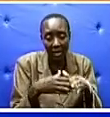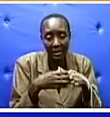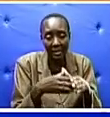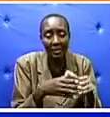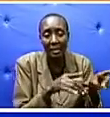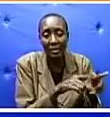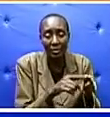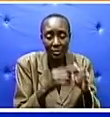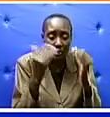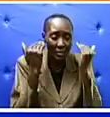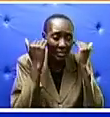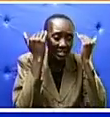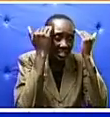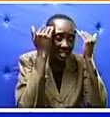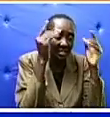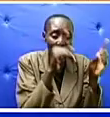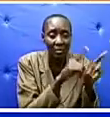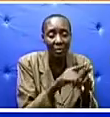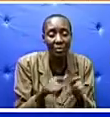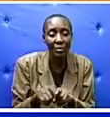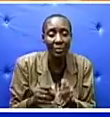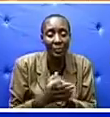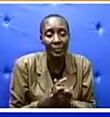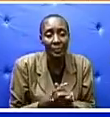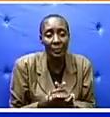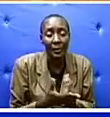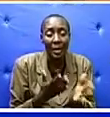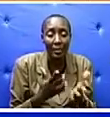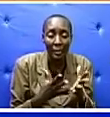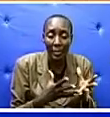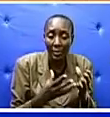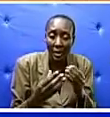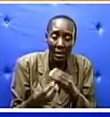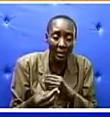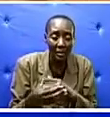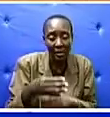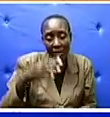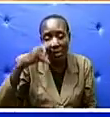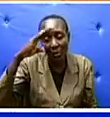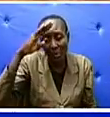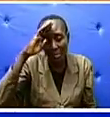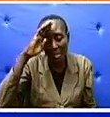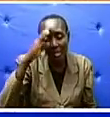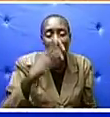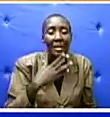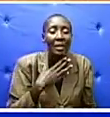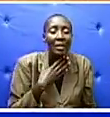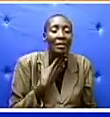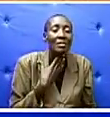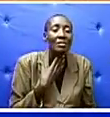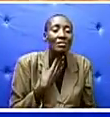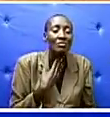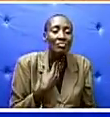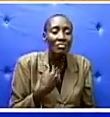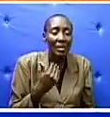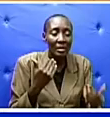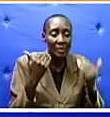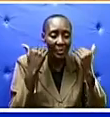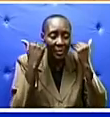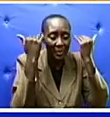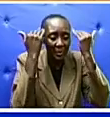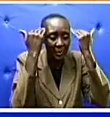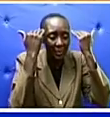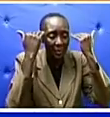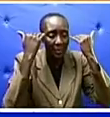depression and stress. Mm-hmm. You know, you might go there, just have a drink, because you want to get stress out, you engage with